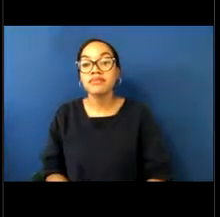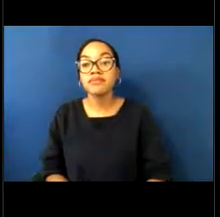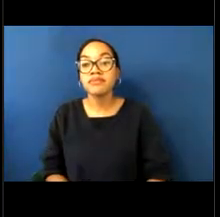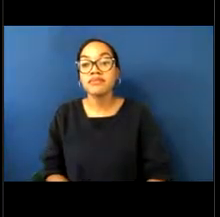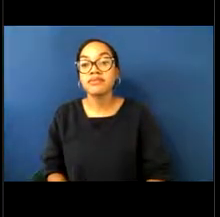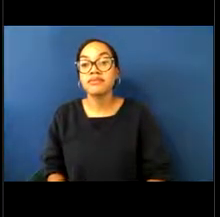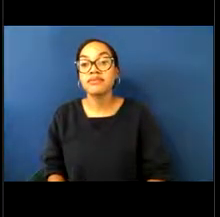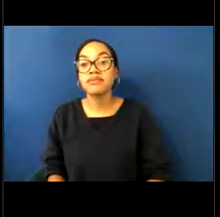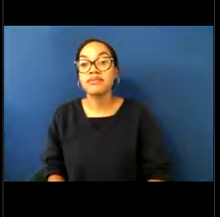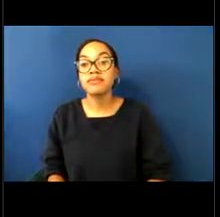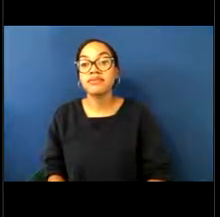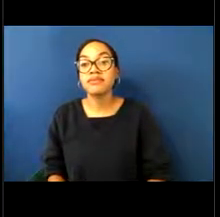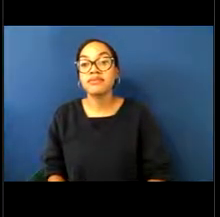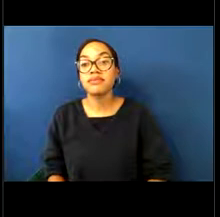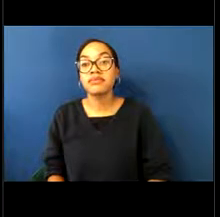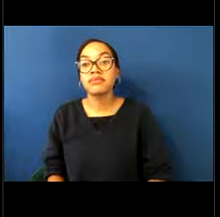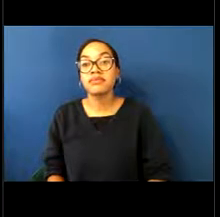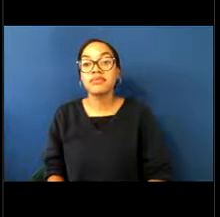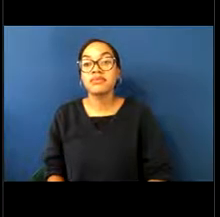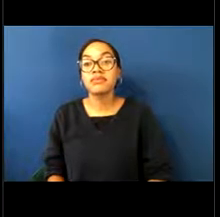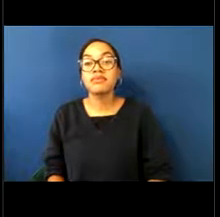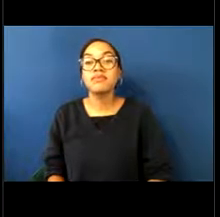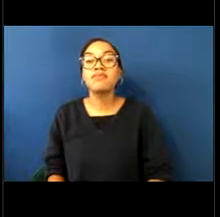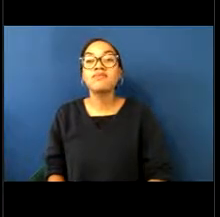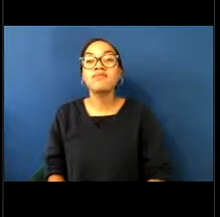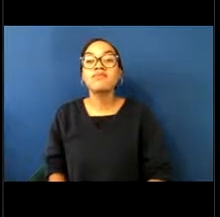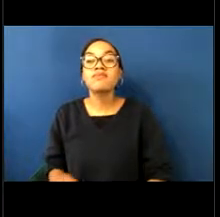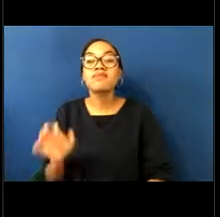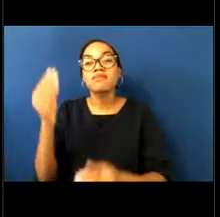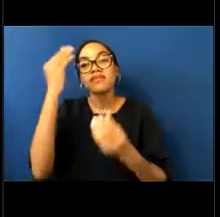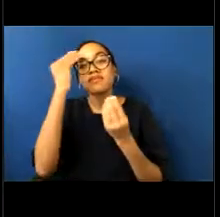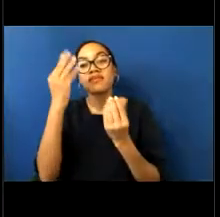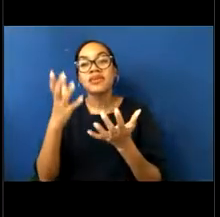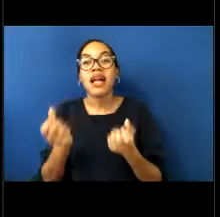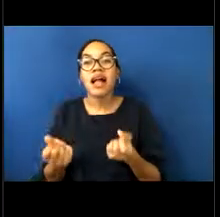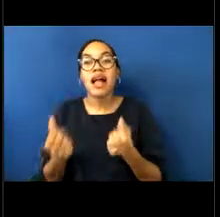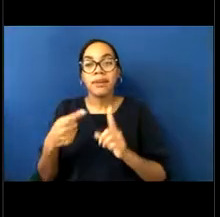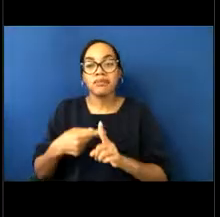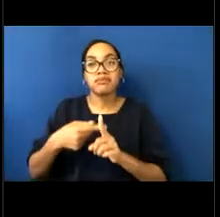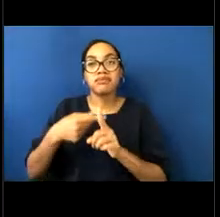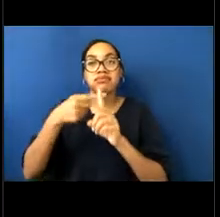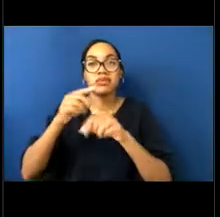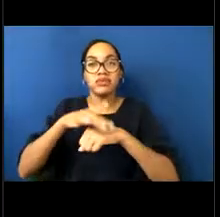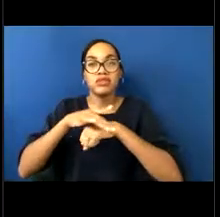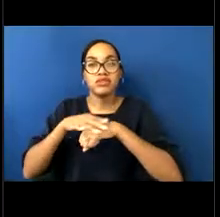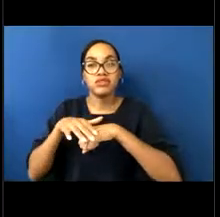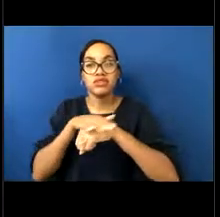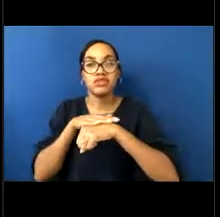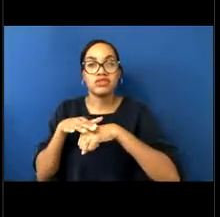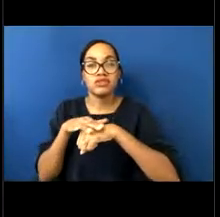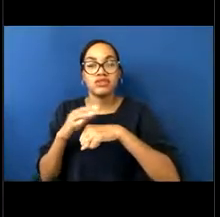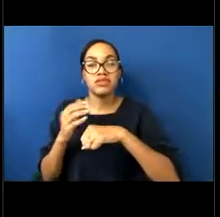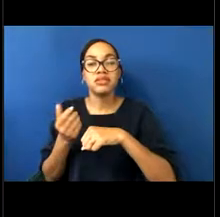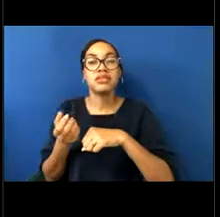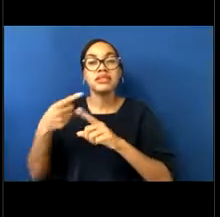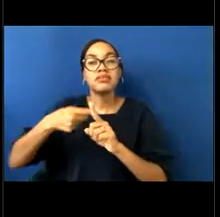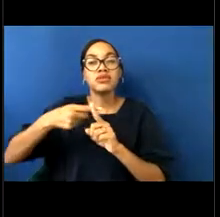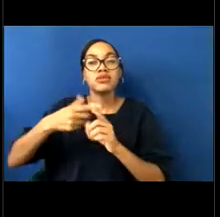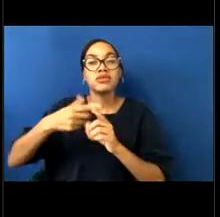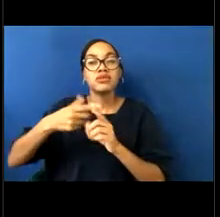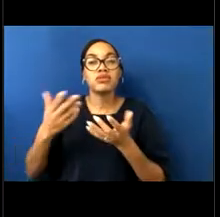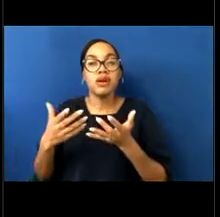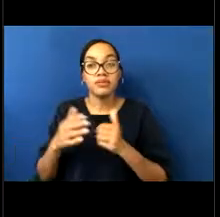So to give you a sense of how much the surface of the planet has warmed, this figure here is showing surface temperature warming. This is the